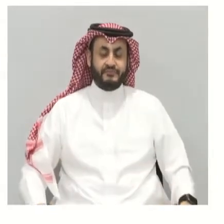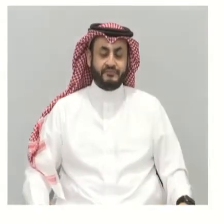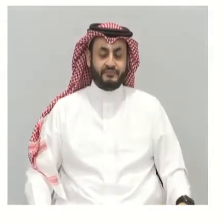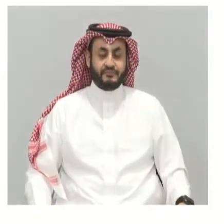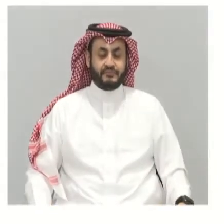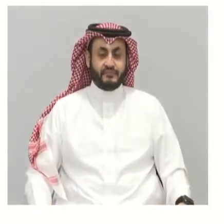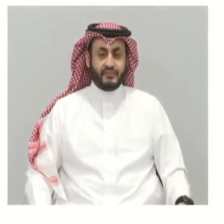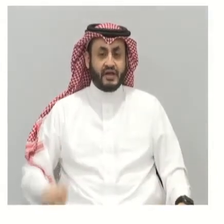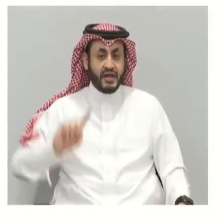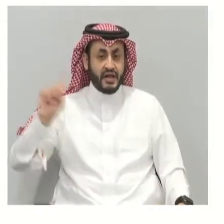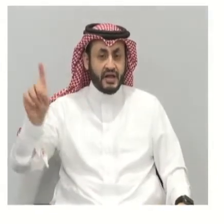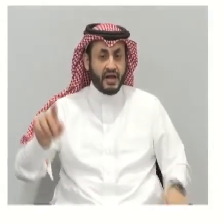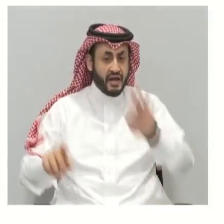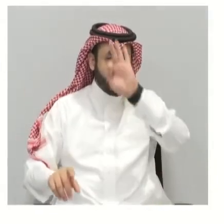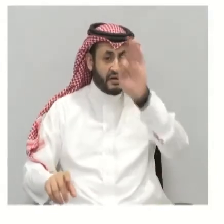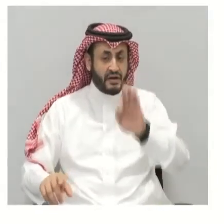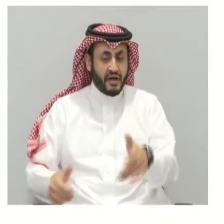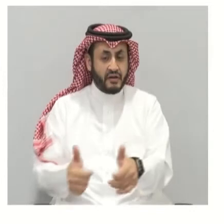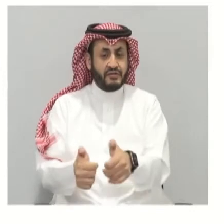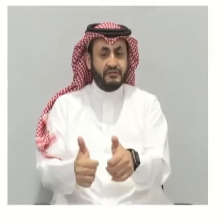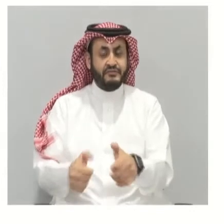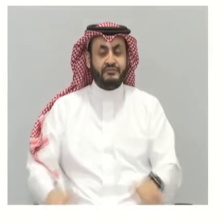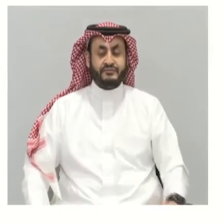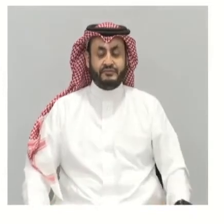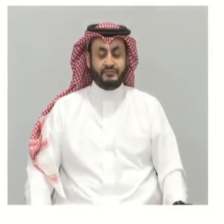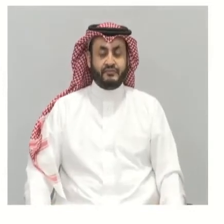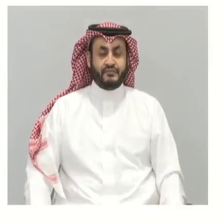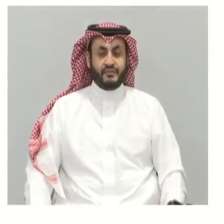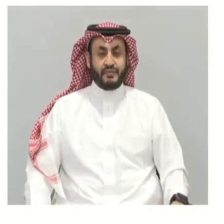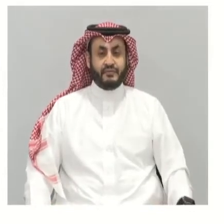are playing video games. So the people